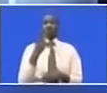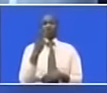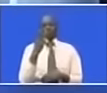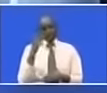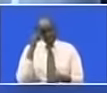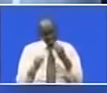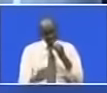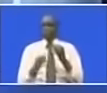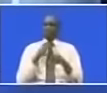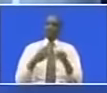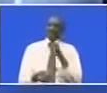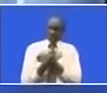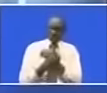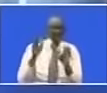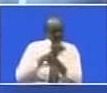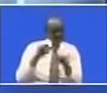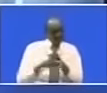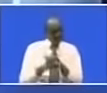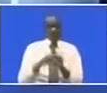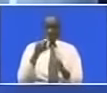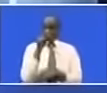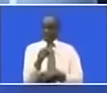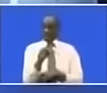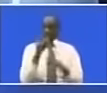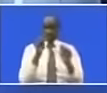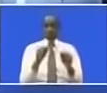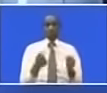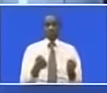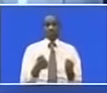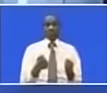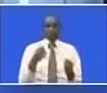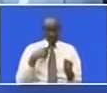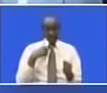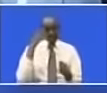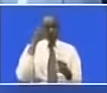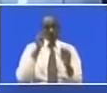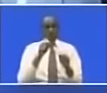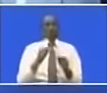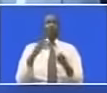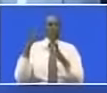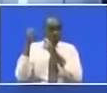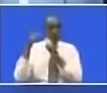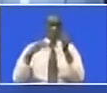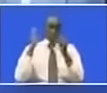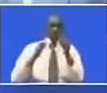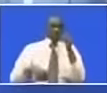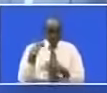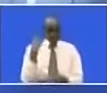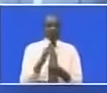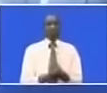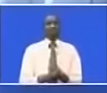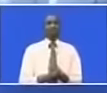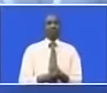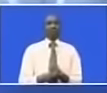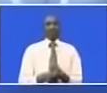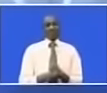mara mwisho wameeleza kwa takwimu, na hata katika baadhi ya magazeti imeandikwa. Na mimi na matumaini hayo, matumaini tutashinda, tutashinda kwa kishindo,